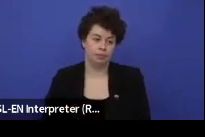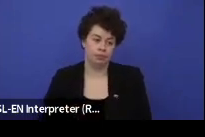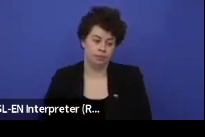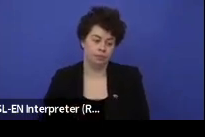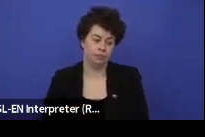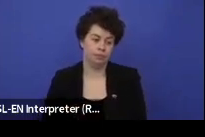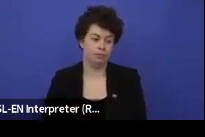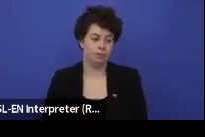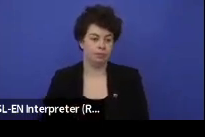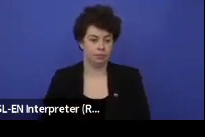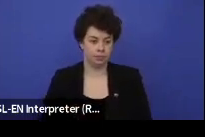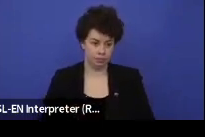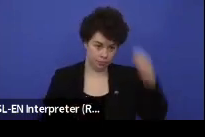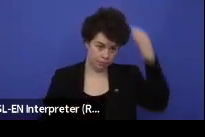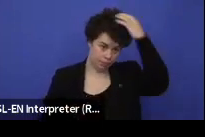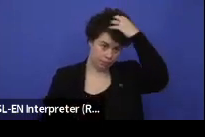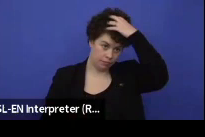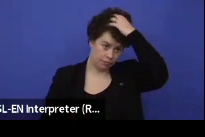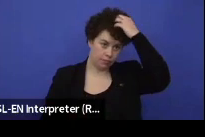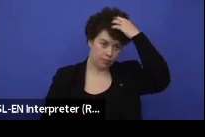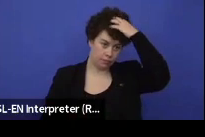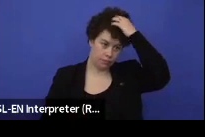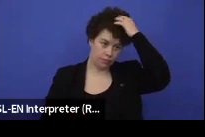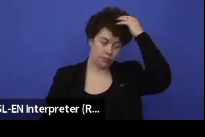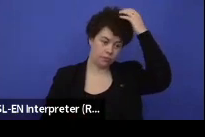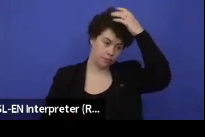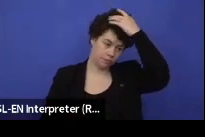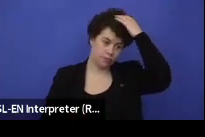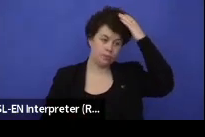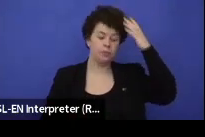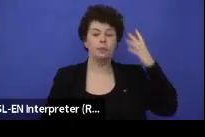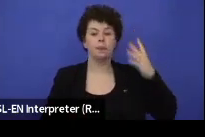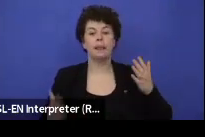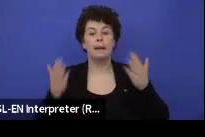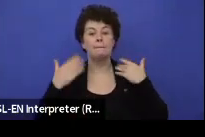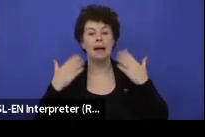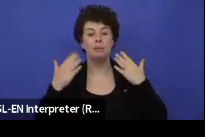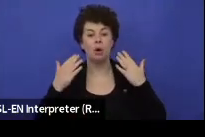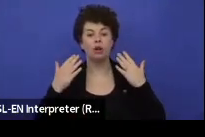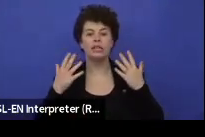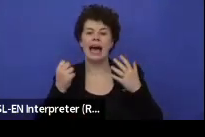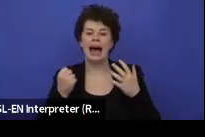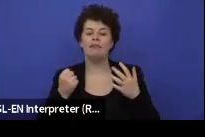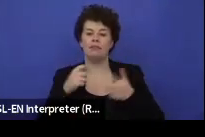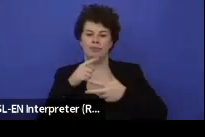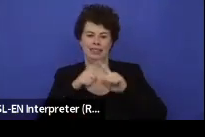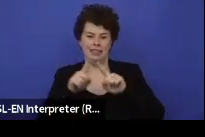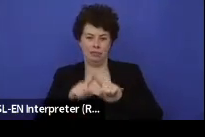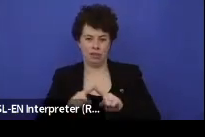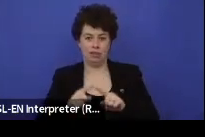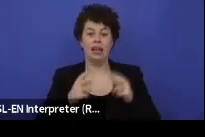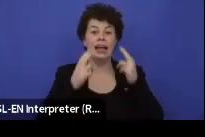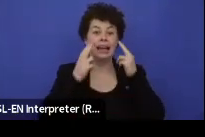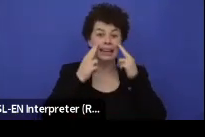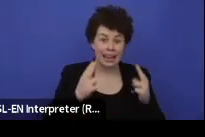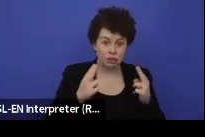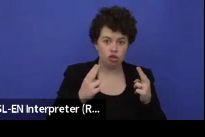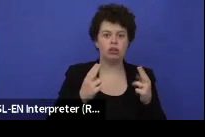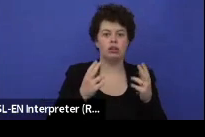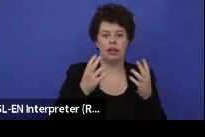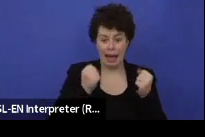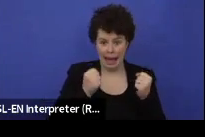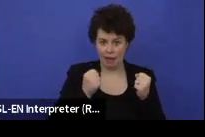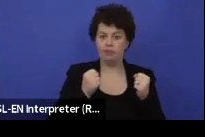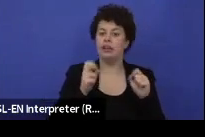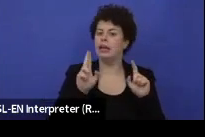So with a natural menopause, it usually, as I say, happens when a person's around 50. But it can